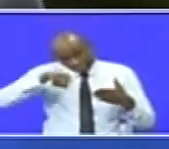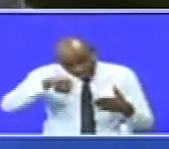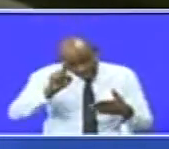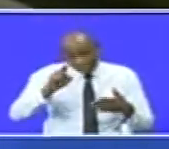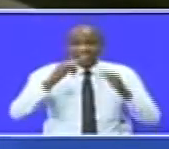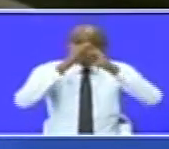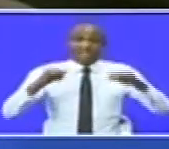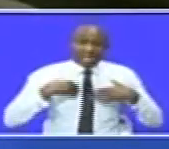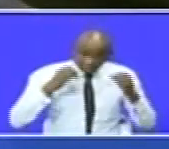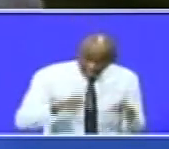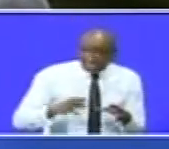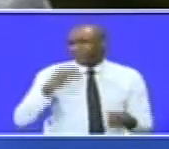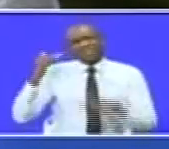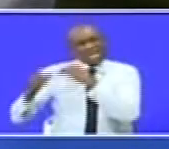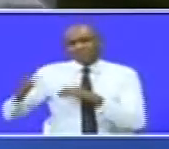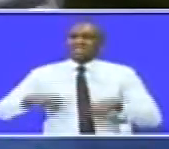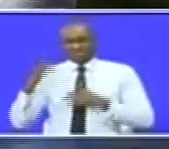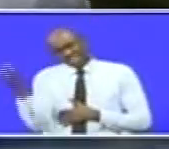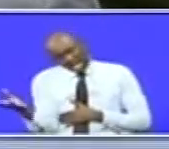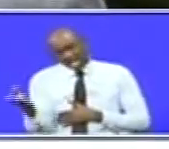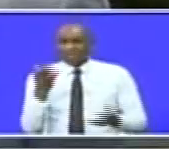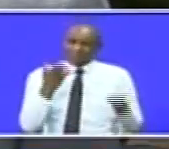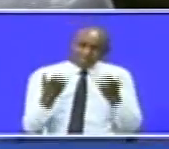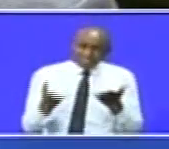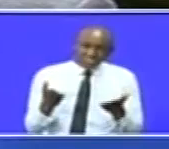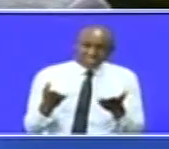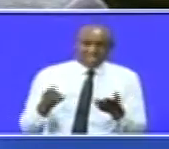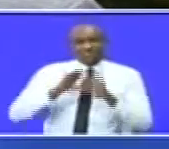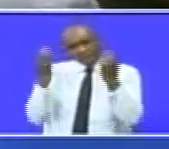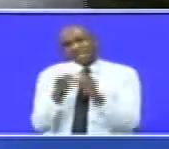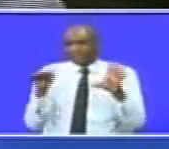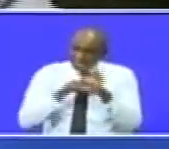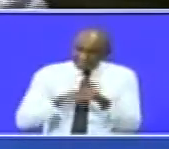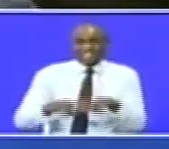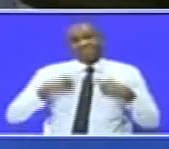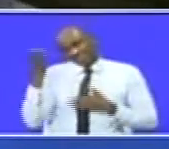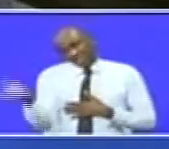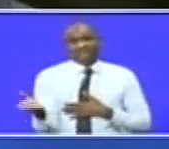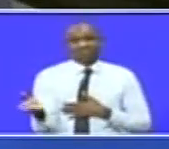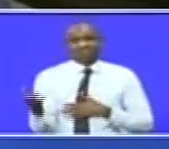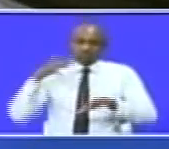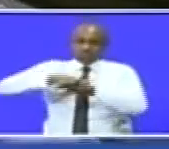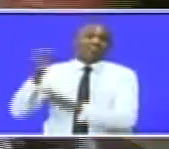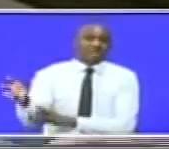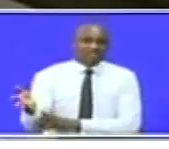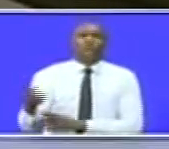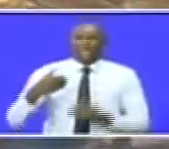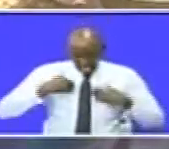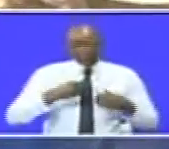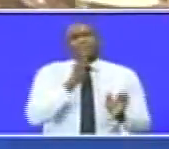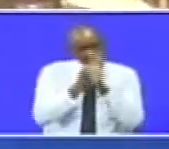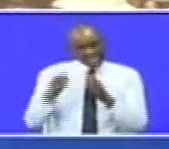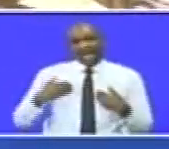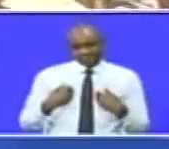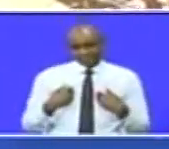kwa mahema, walienda kwa jirani, walienda kwa familia, wakakuwa integrated, yeah? Tuko na hiyo mpango.